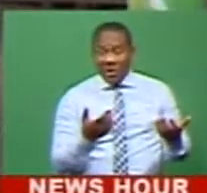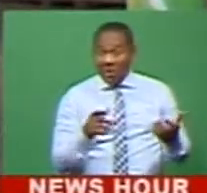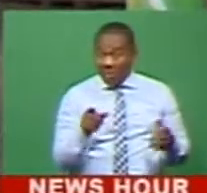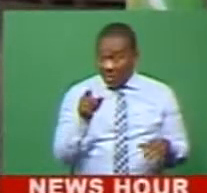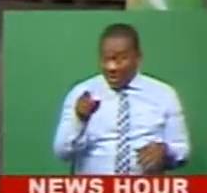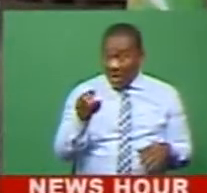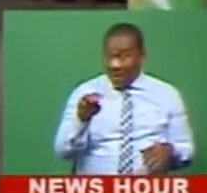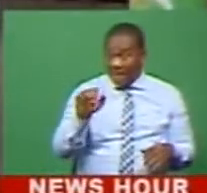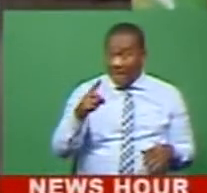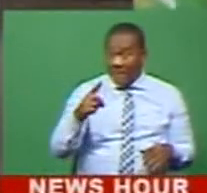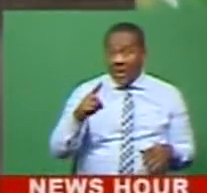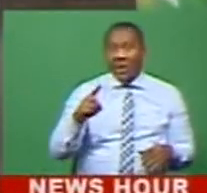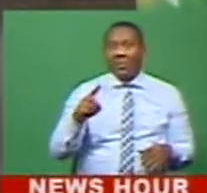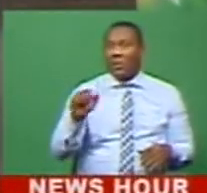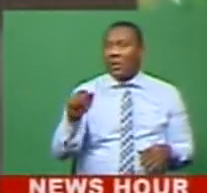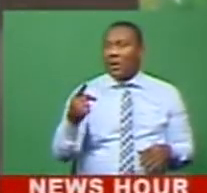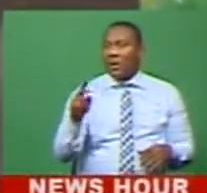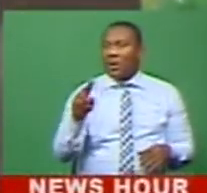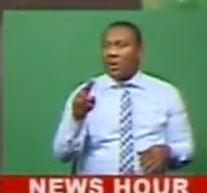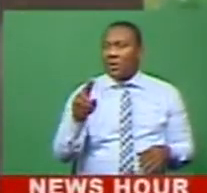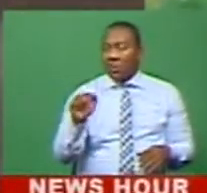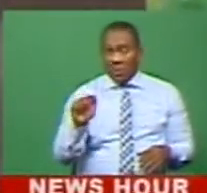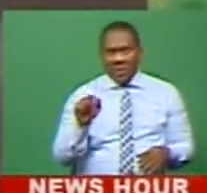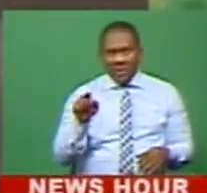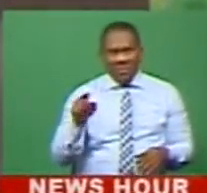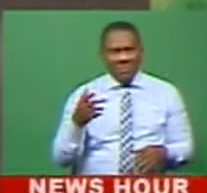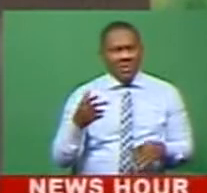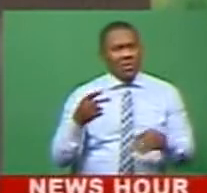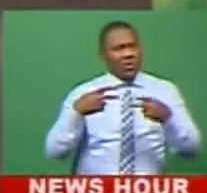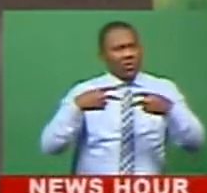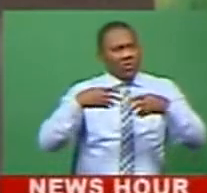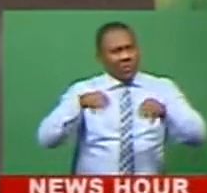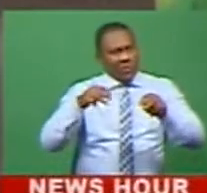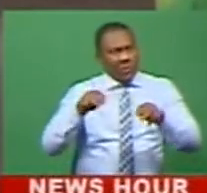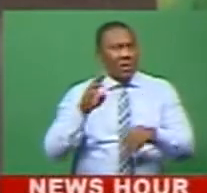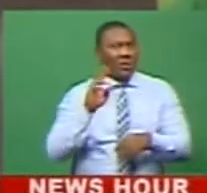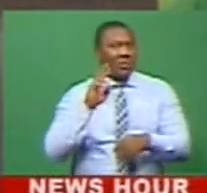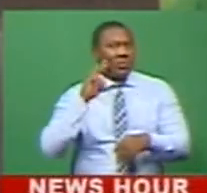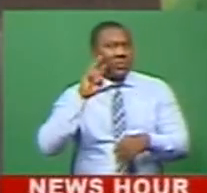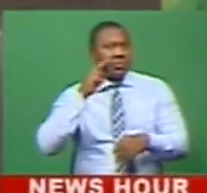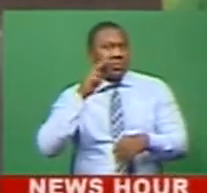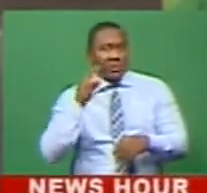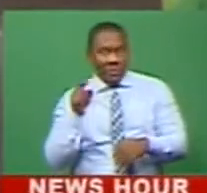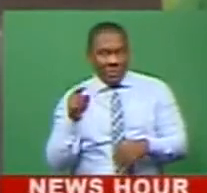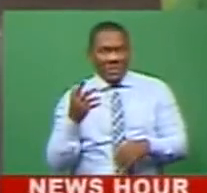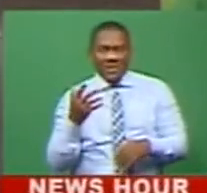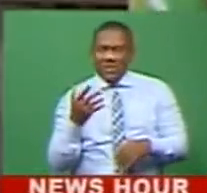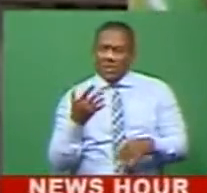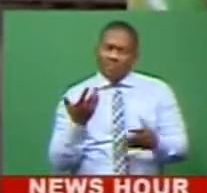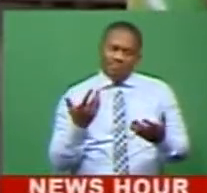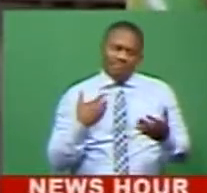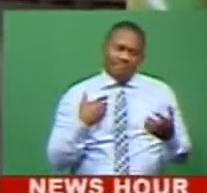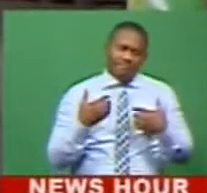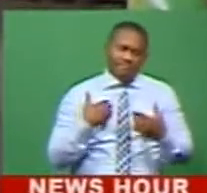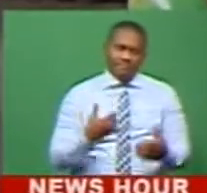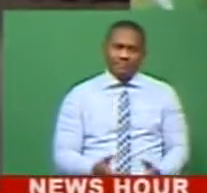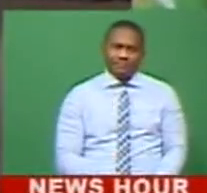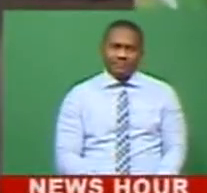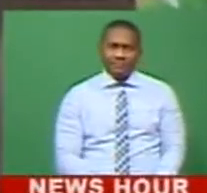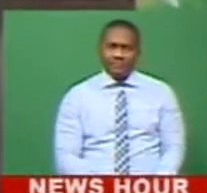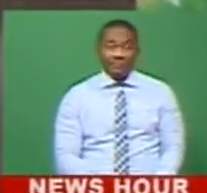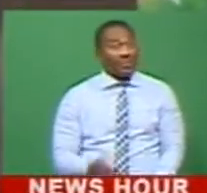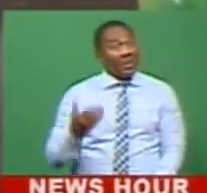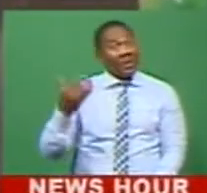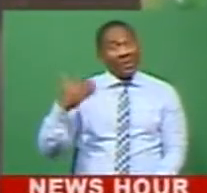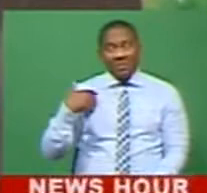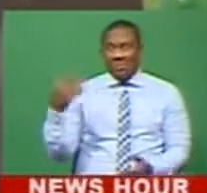Ekuya Blewuaji, a trader in vegetables, narrated to GBC 24 the impact of the hikes on her business. Okay, Mutumu